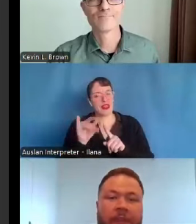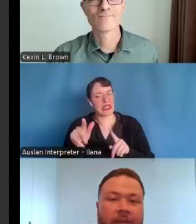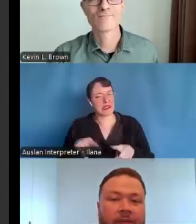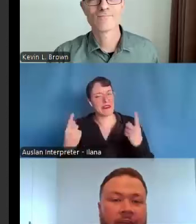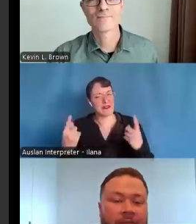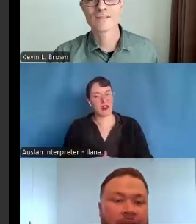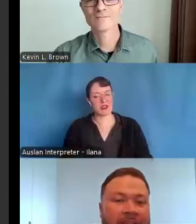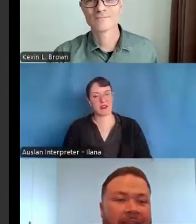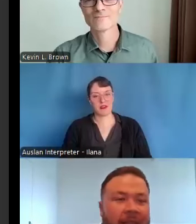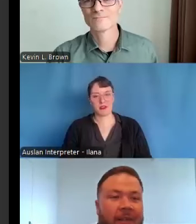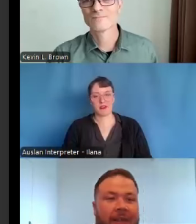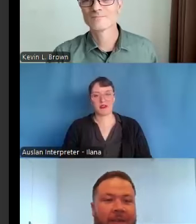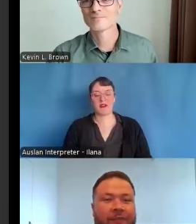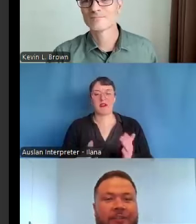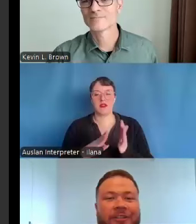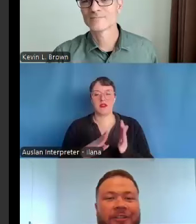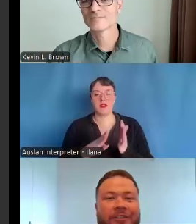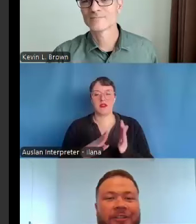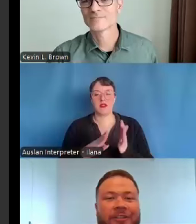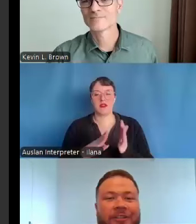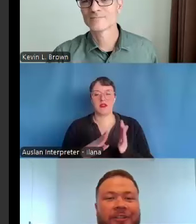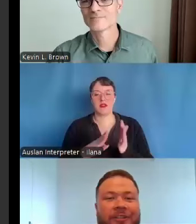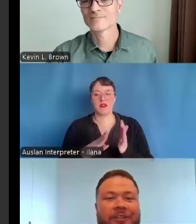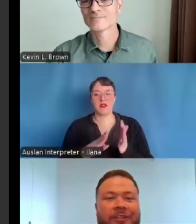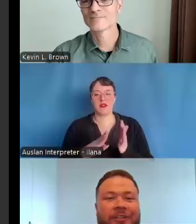Beautiful. Thank you for revisiting that. I'll hand back over to